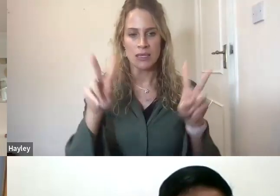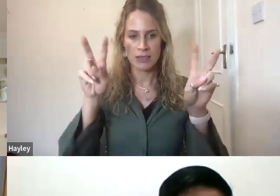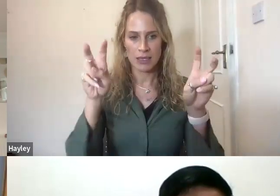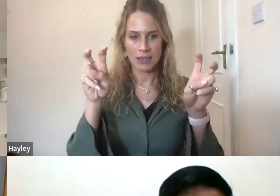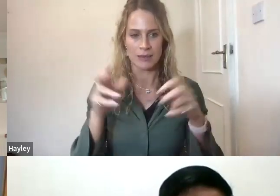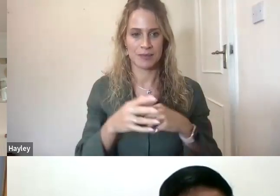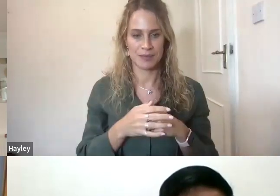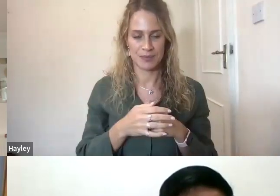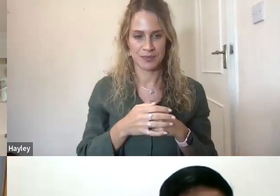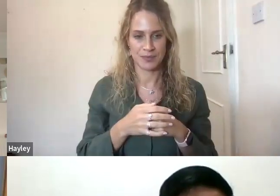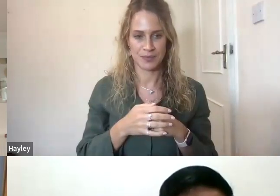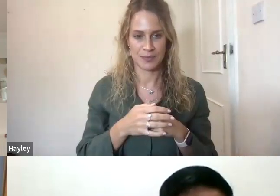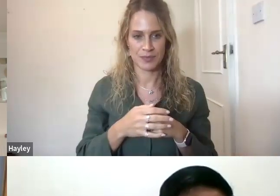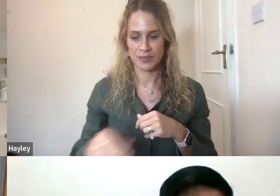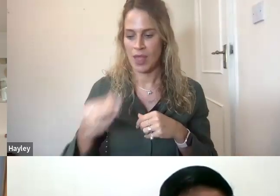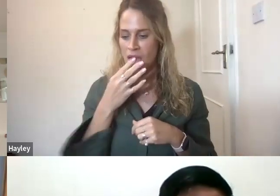Narumanam.